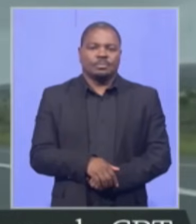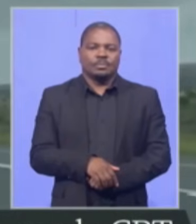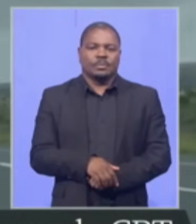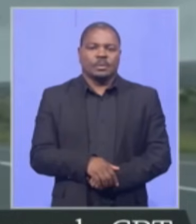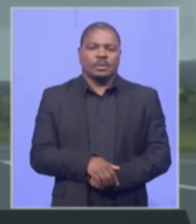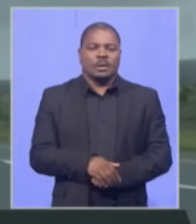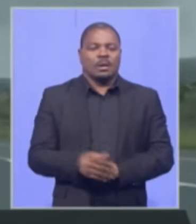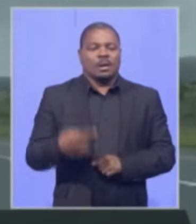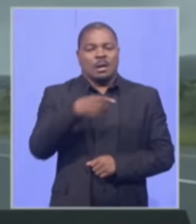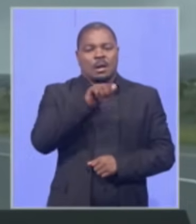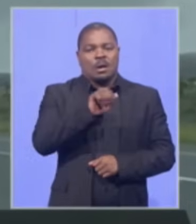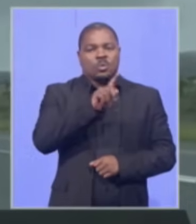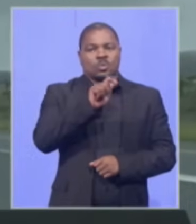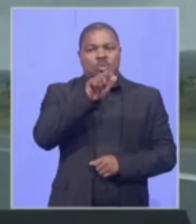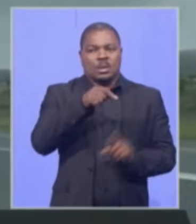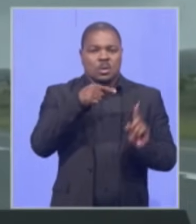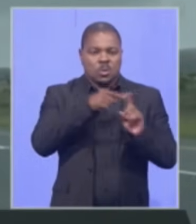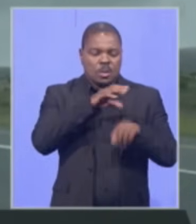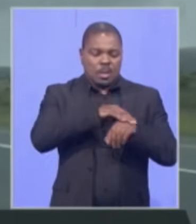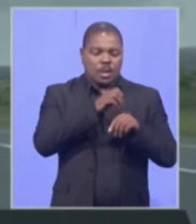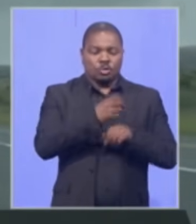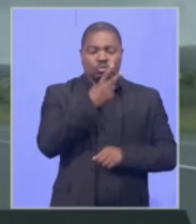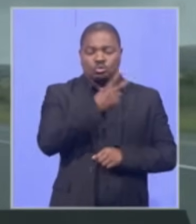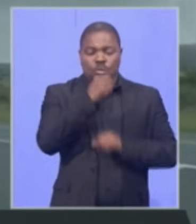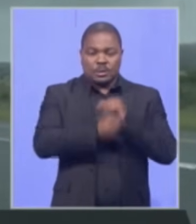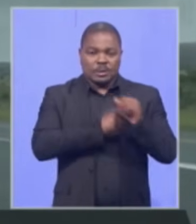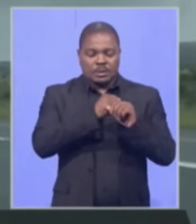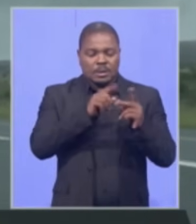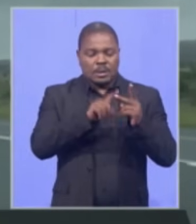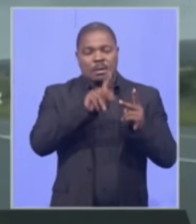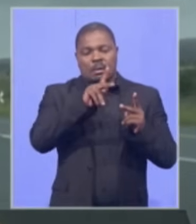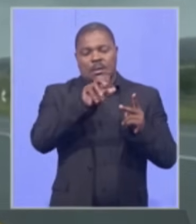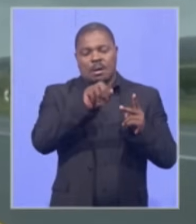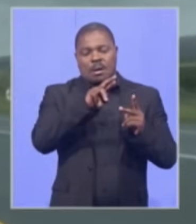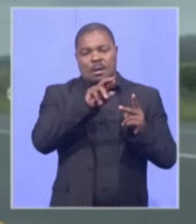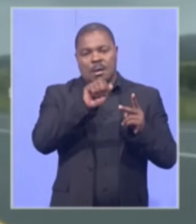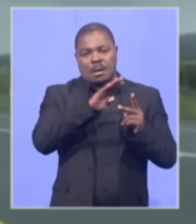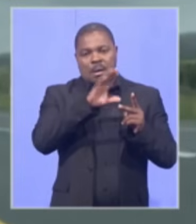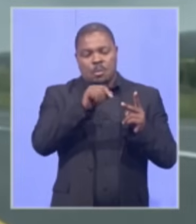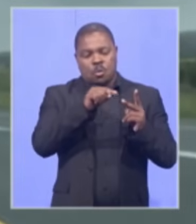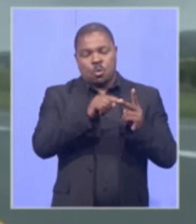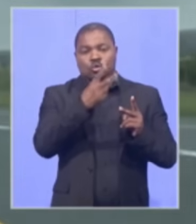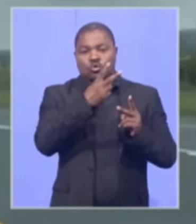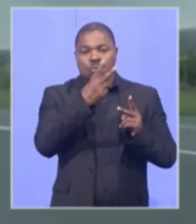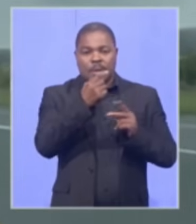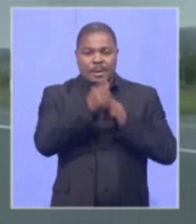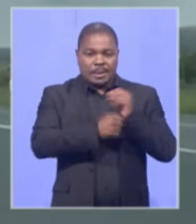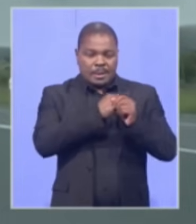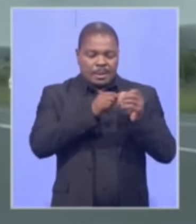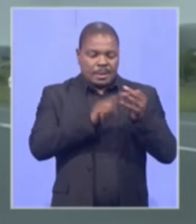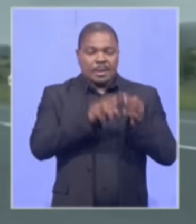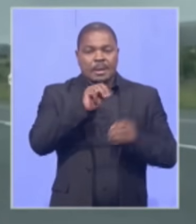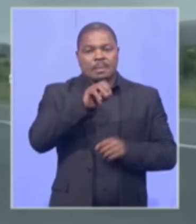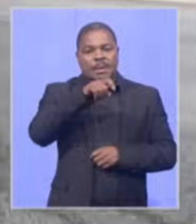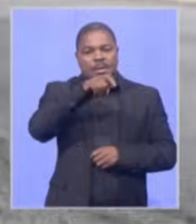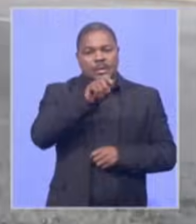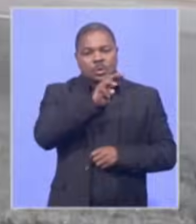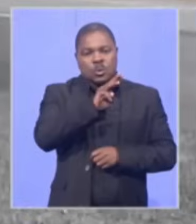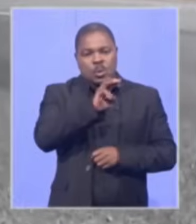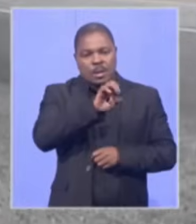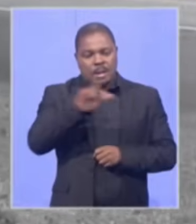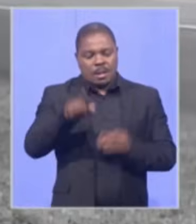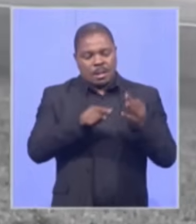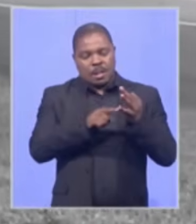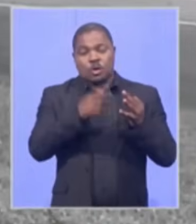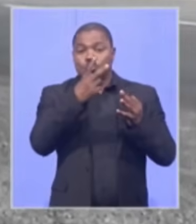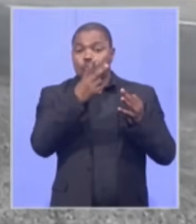Gauta Matlakwane wa mengwaga e 22, Karabo Moko wa mengwaga e 21 le Maxwell Ndou wa mengwaga e 24